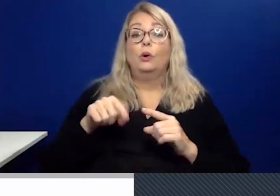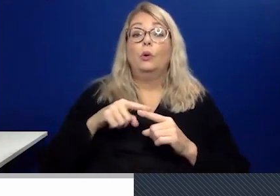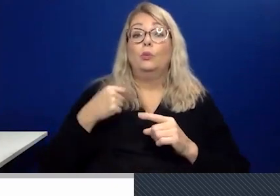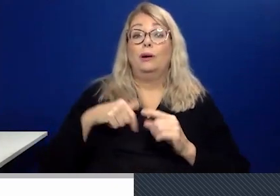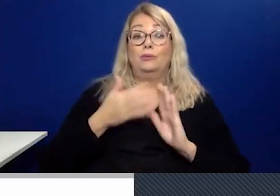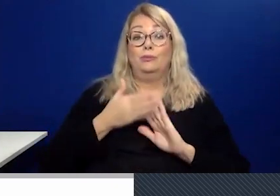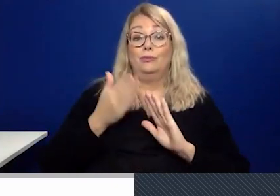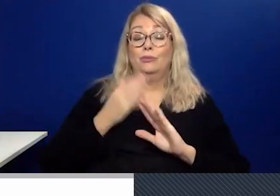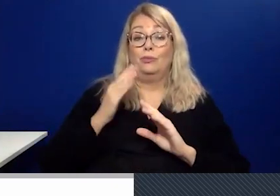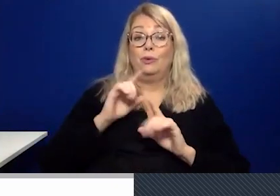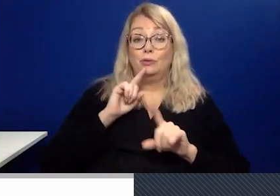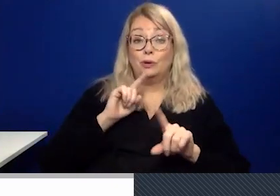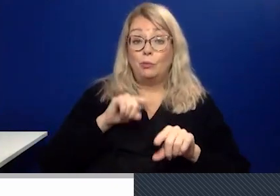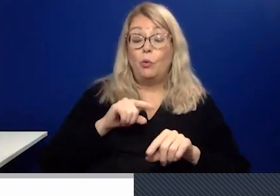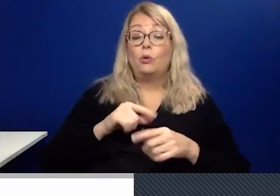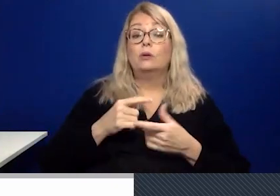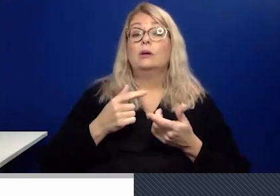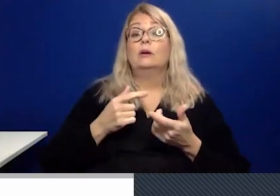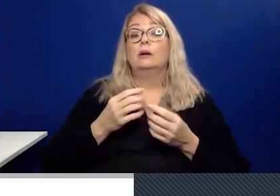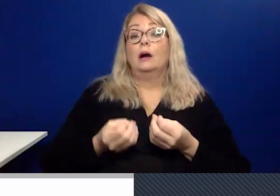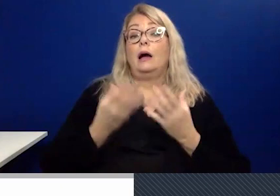reports on how many applied or how many,